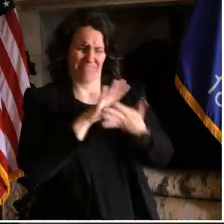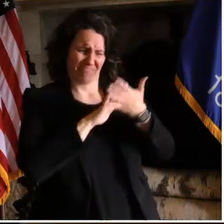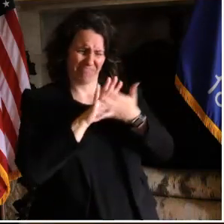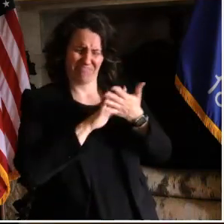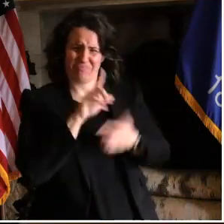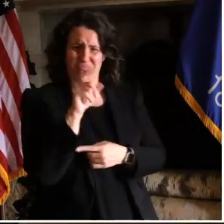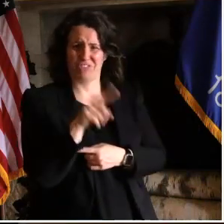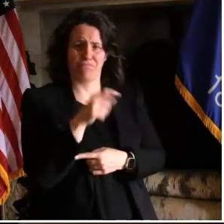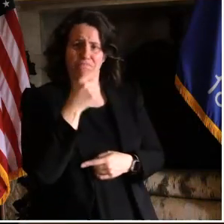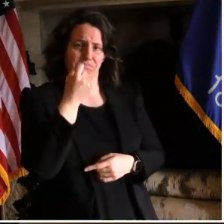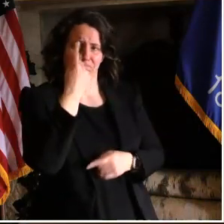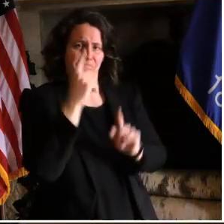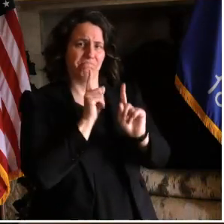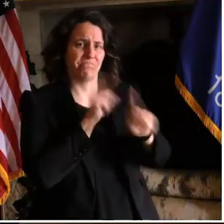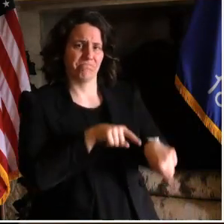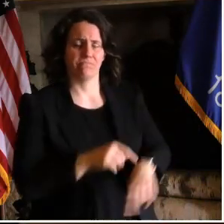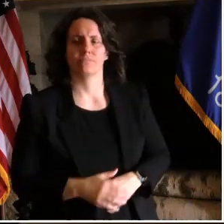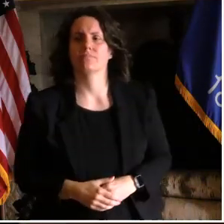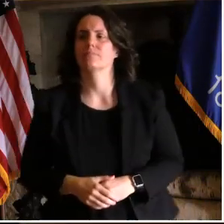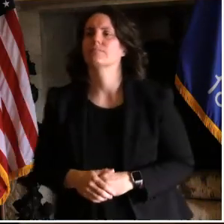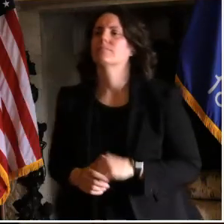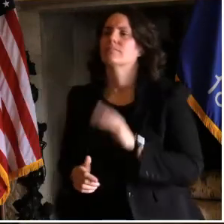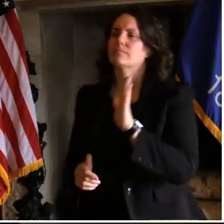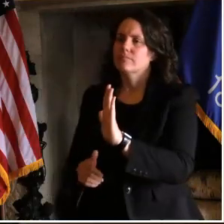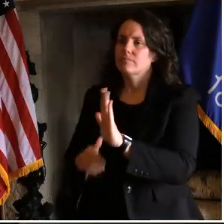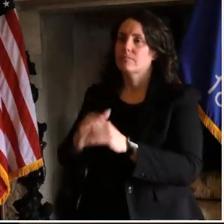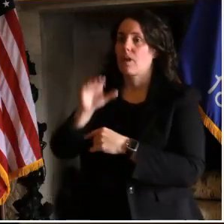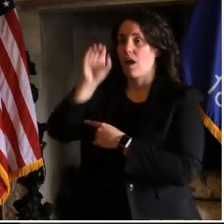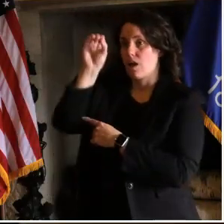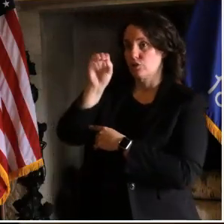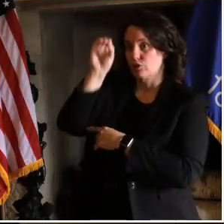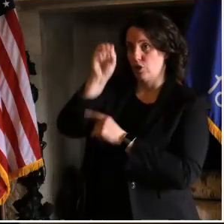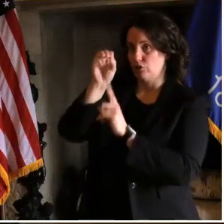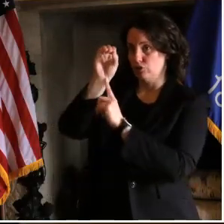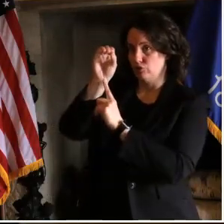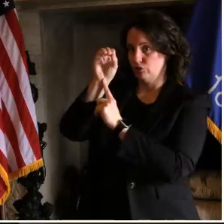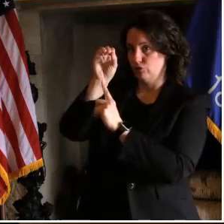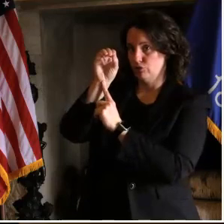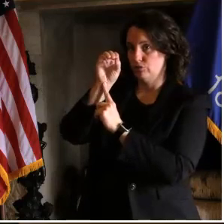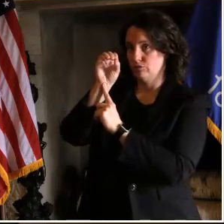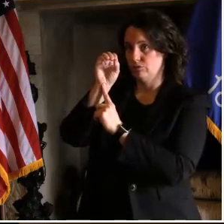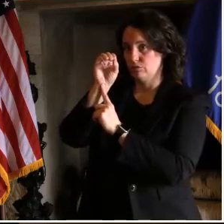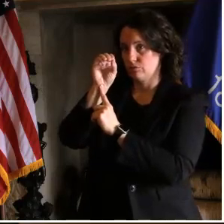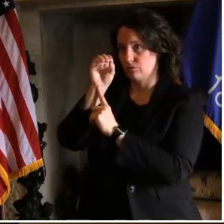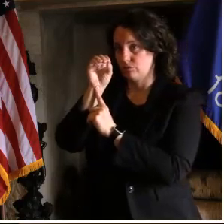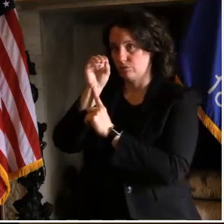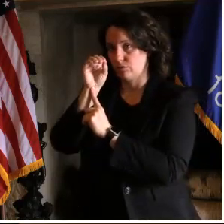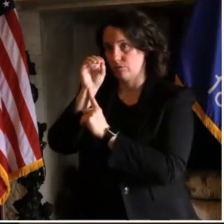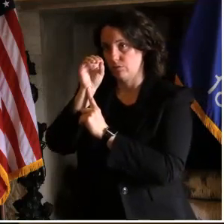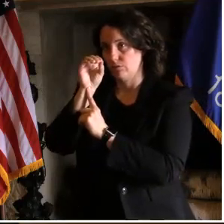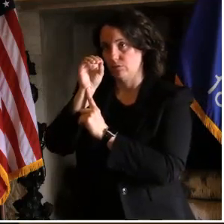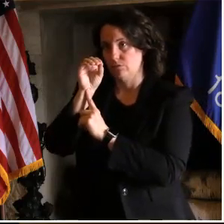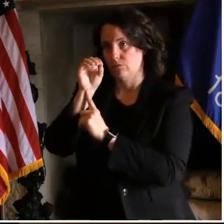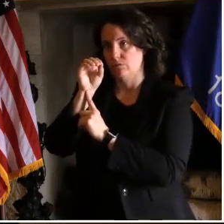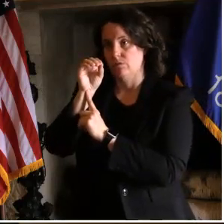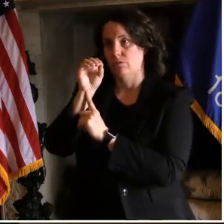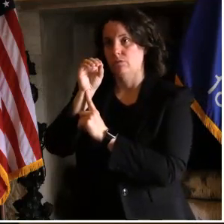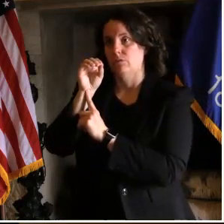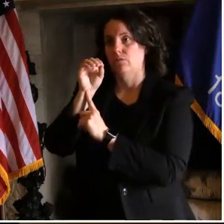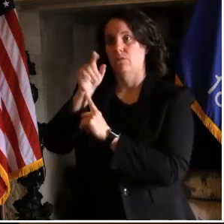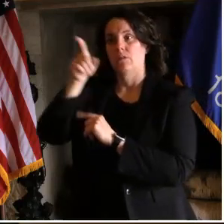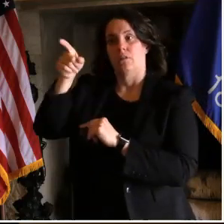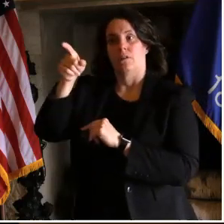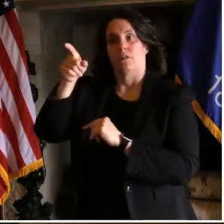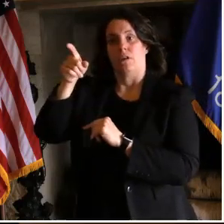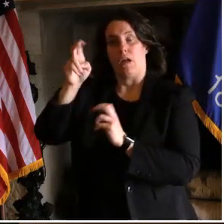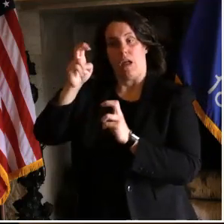potential site for having coronavirus patients. So is there anything that they're going to need to do before they can begin accepting patients there if it were